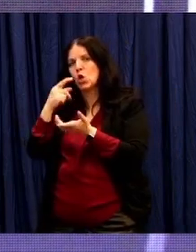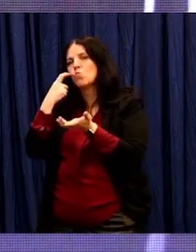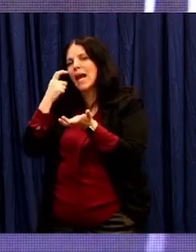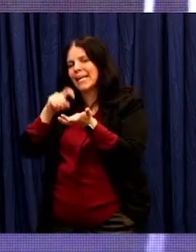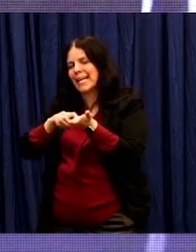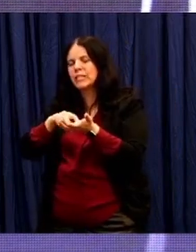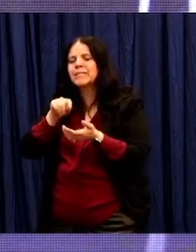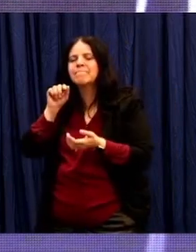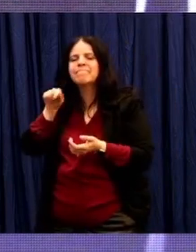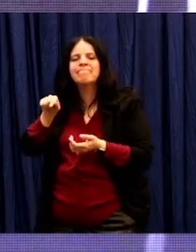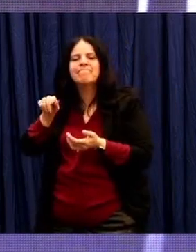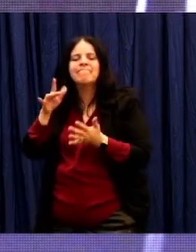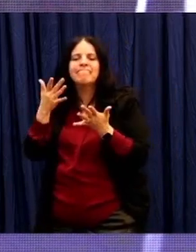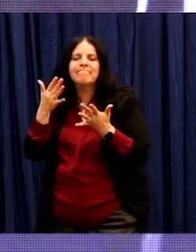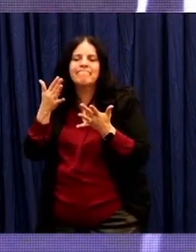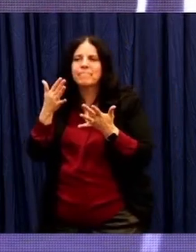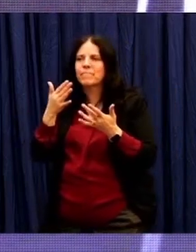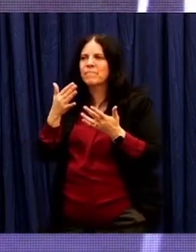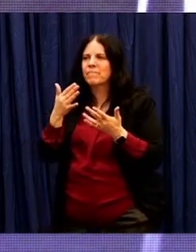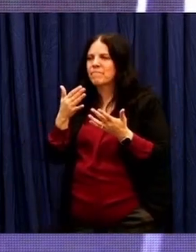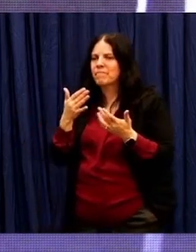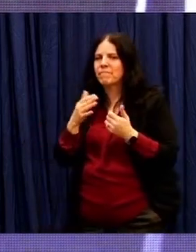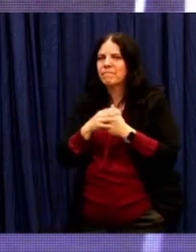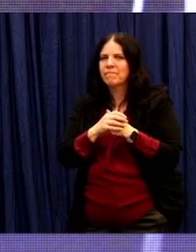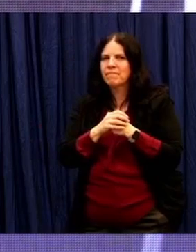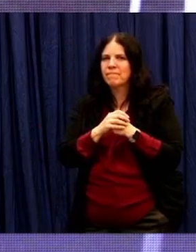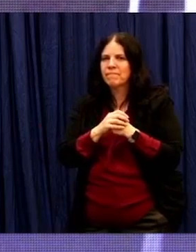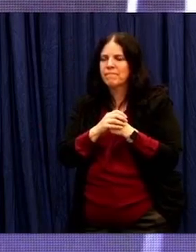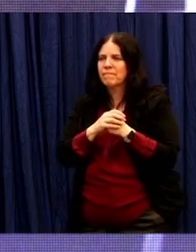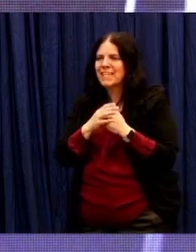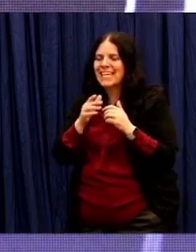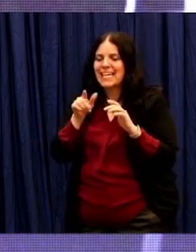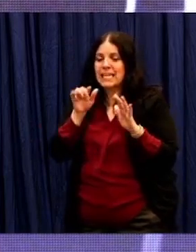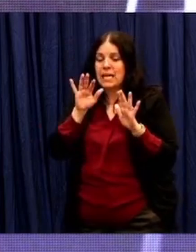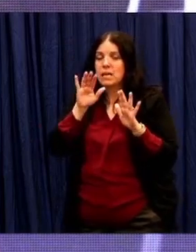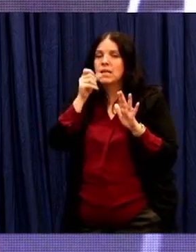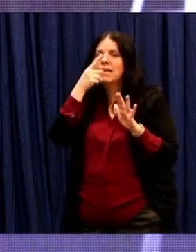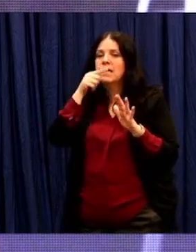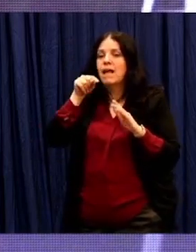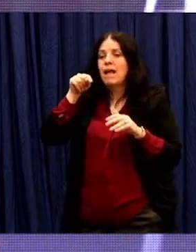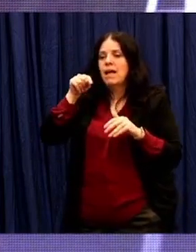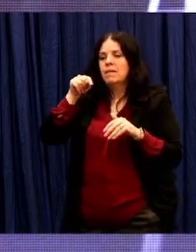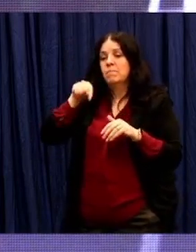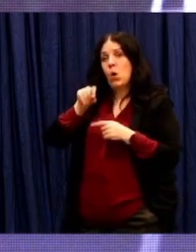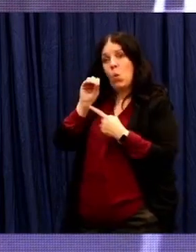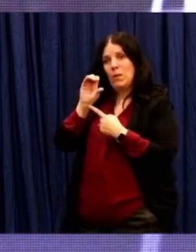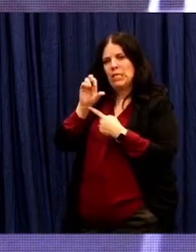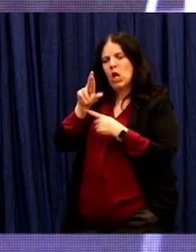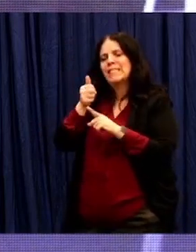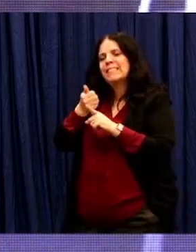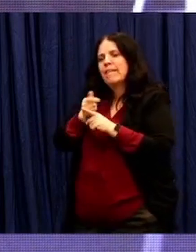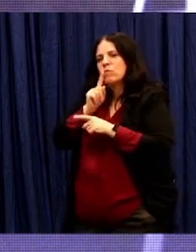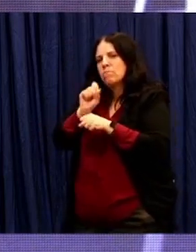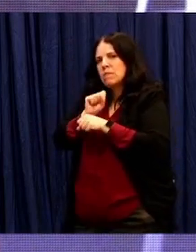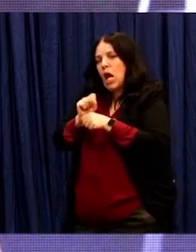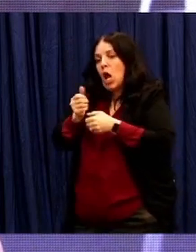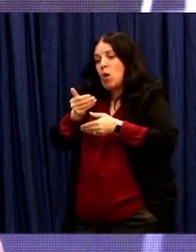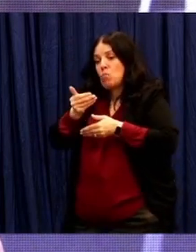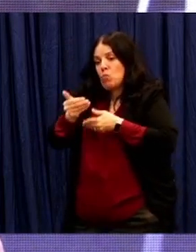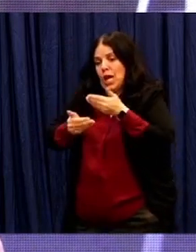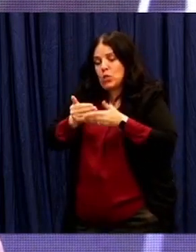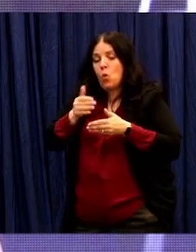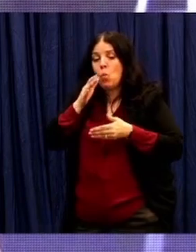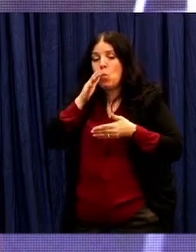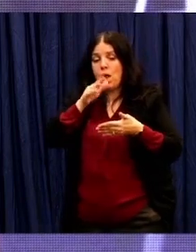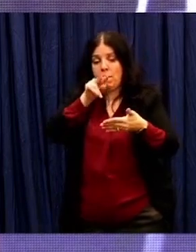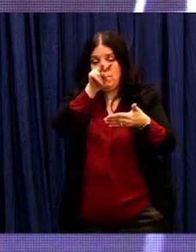It is a... What does that mean? That is a process that takes